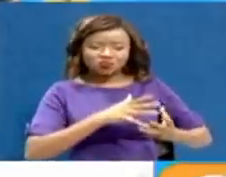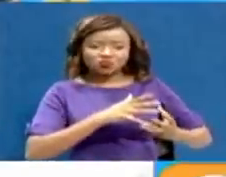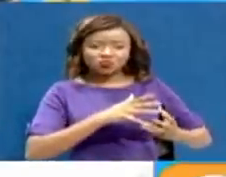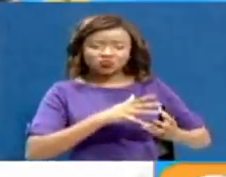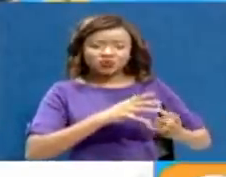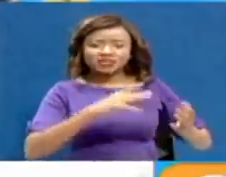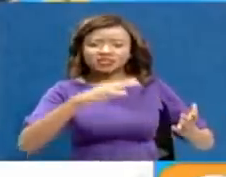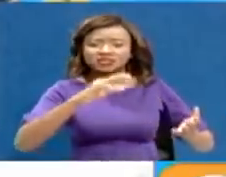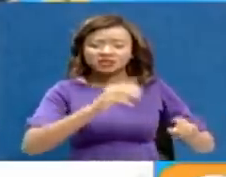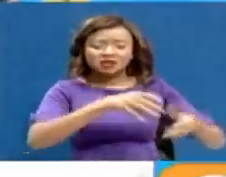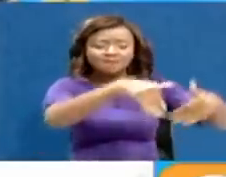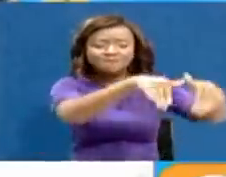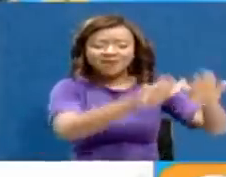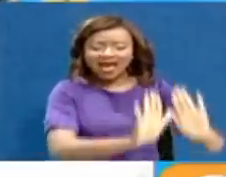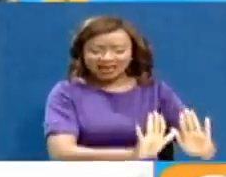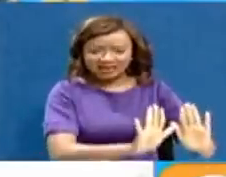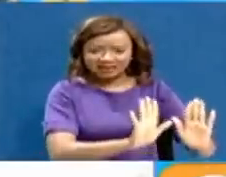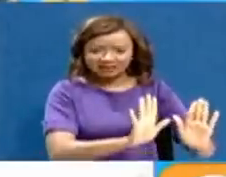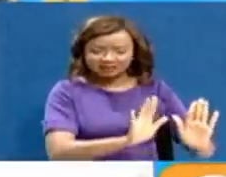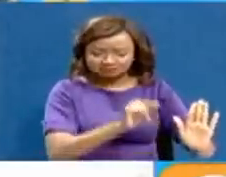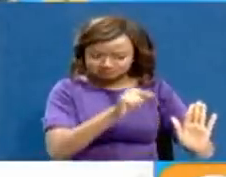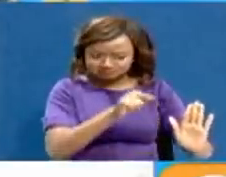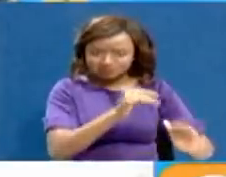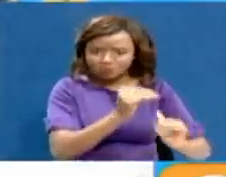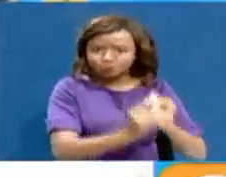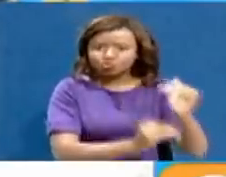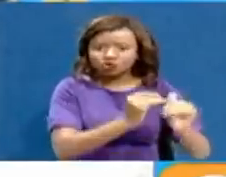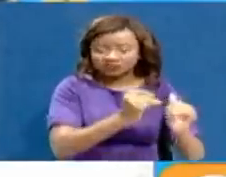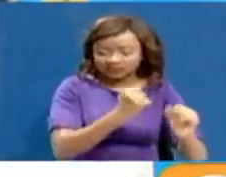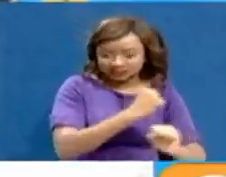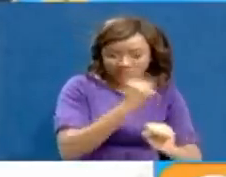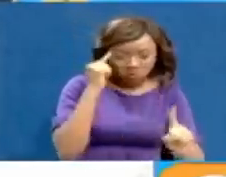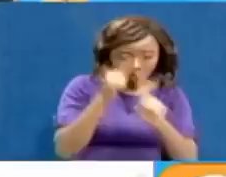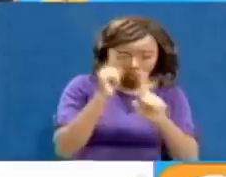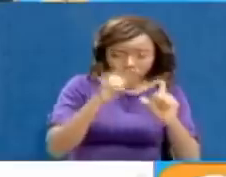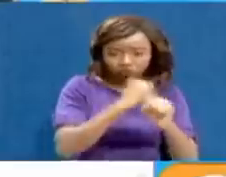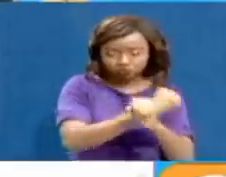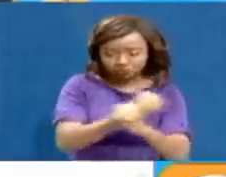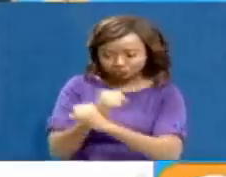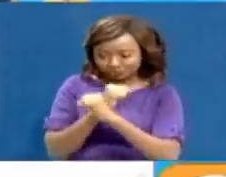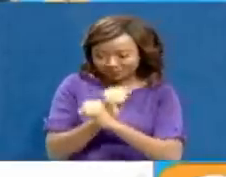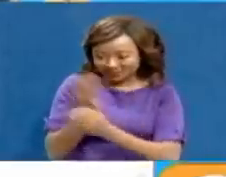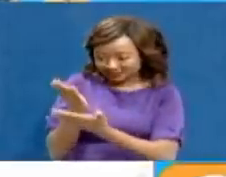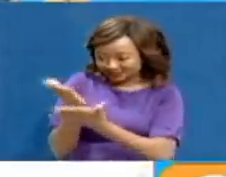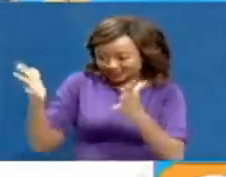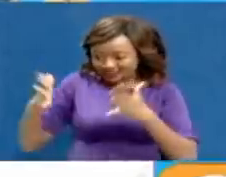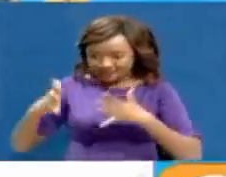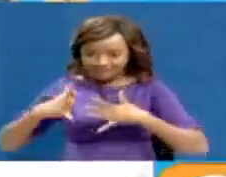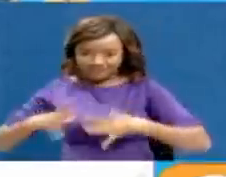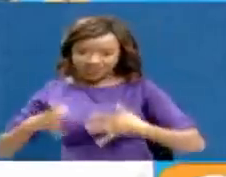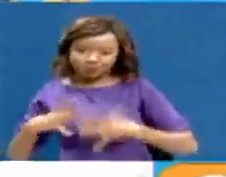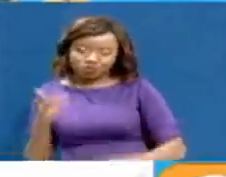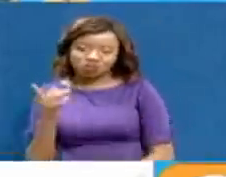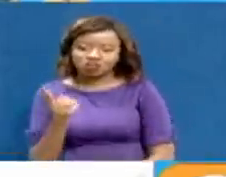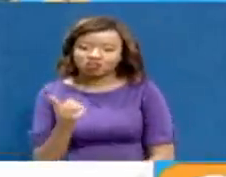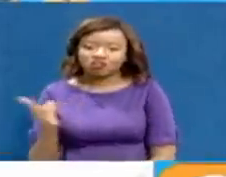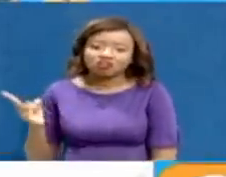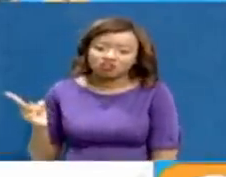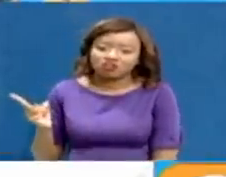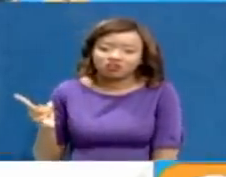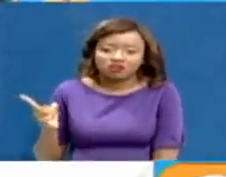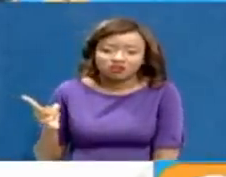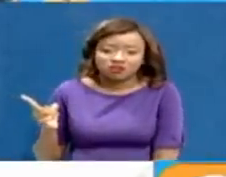from infections and in accordance with the Ministry of Health burial protocols.